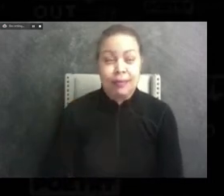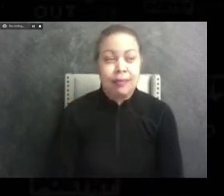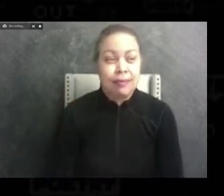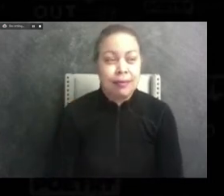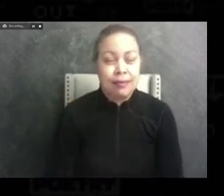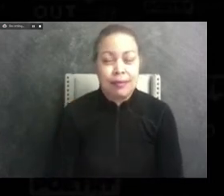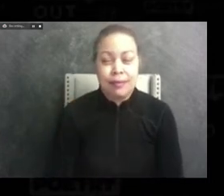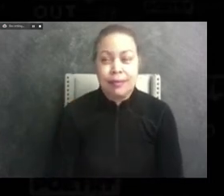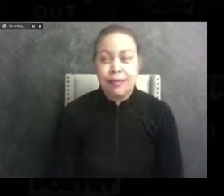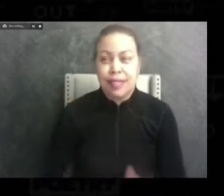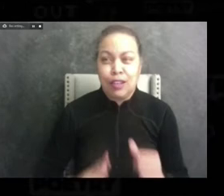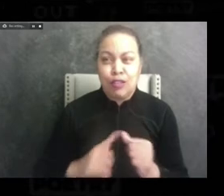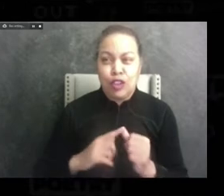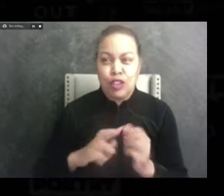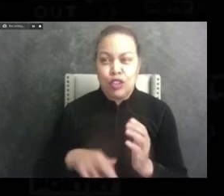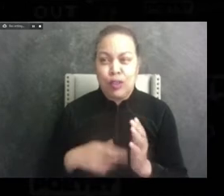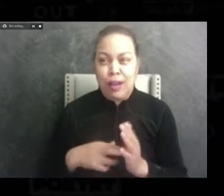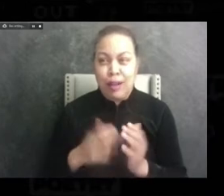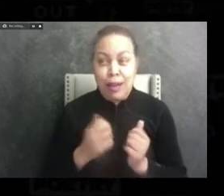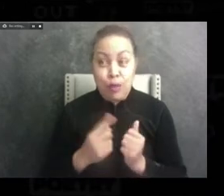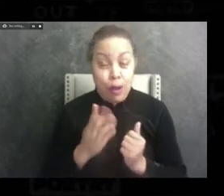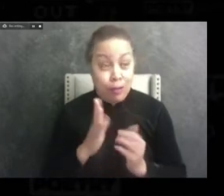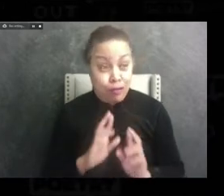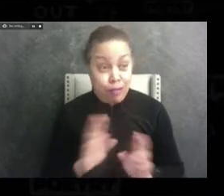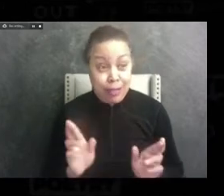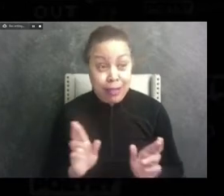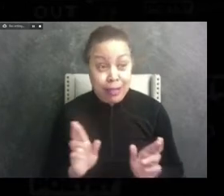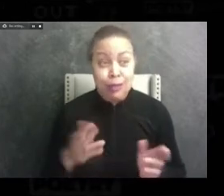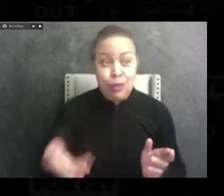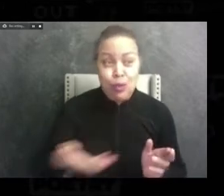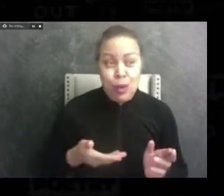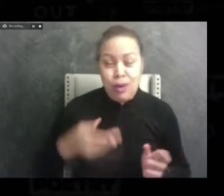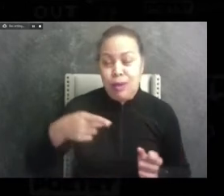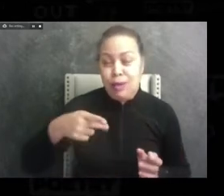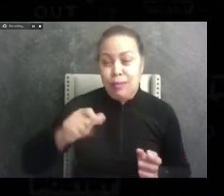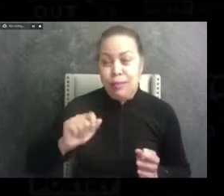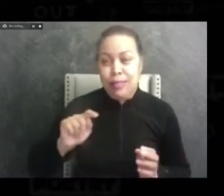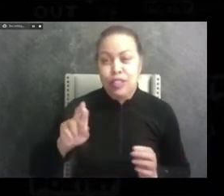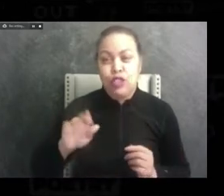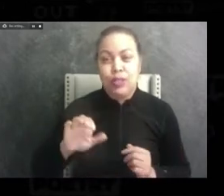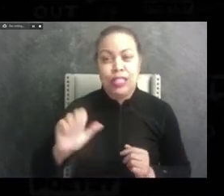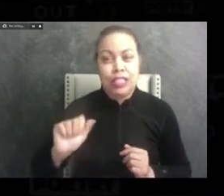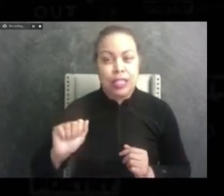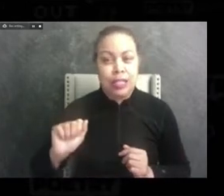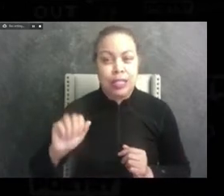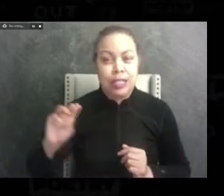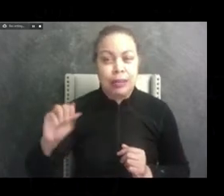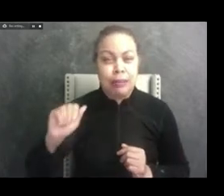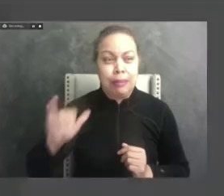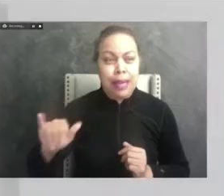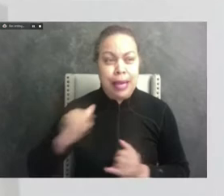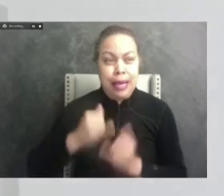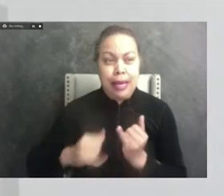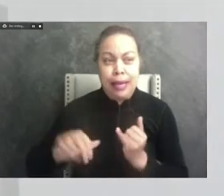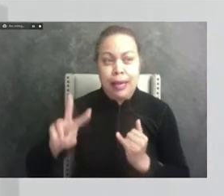the first round, everybody, please welcome Patricia May Villanueva.